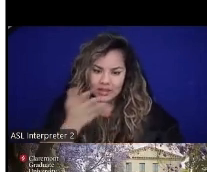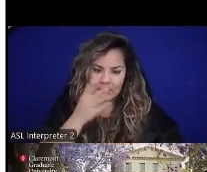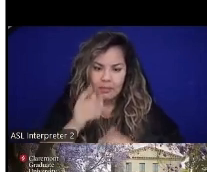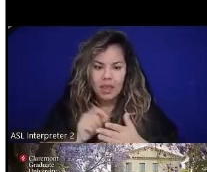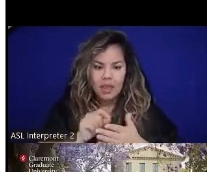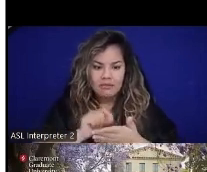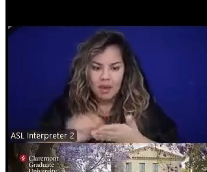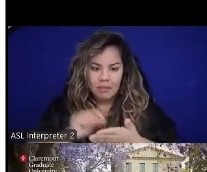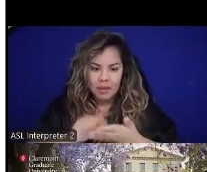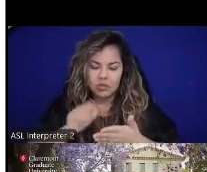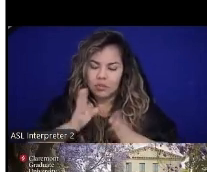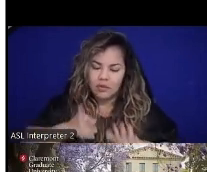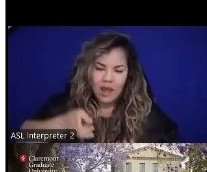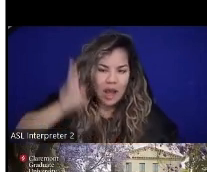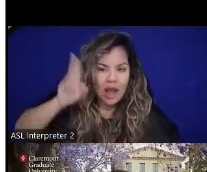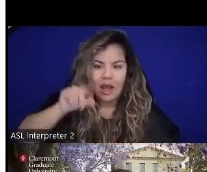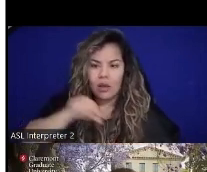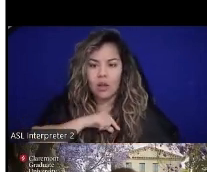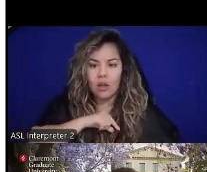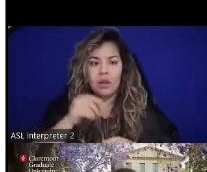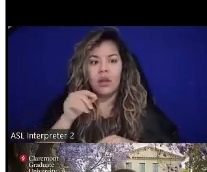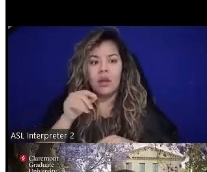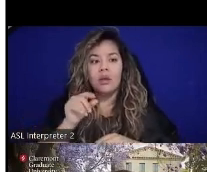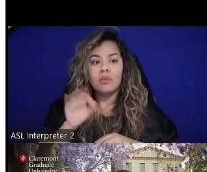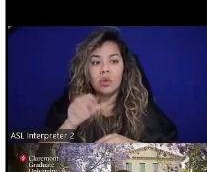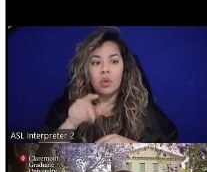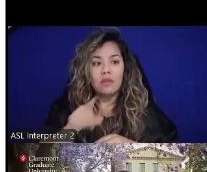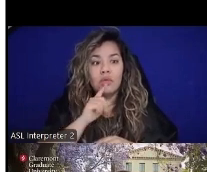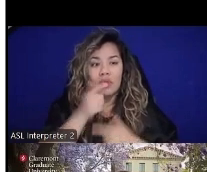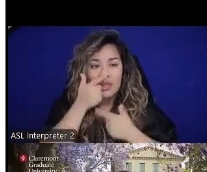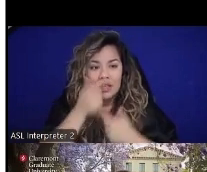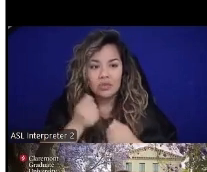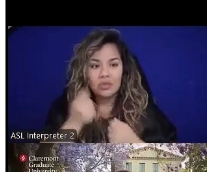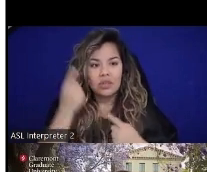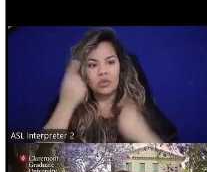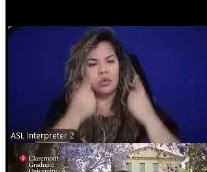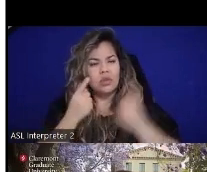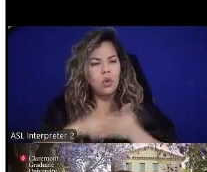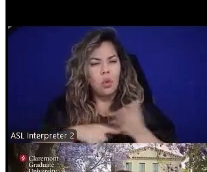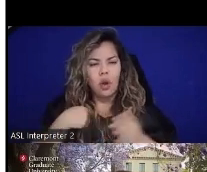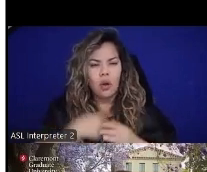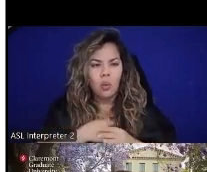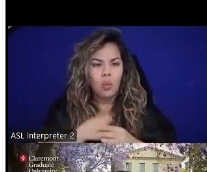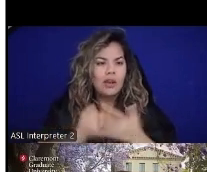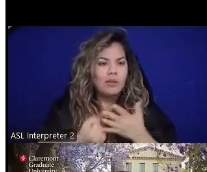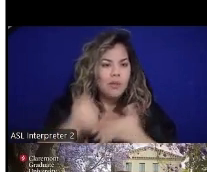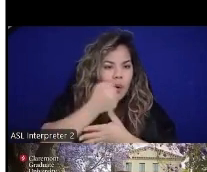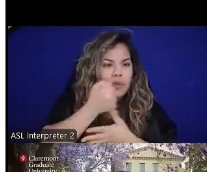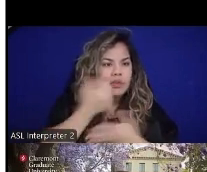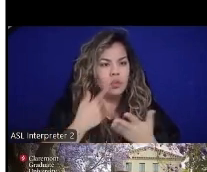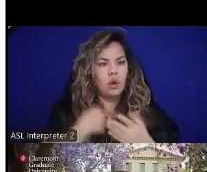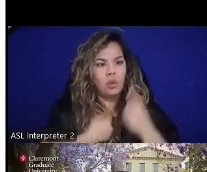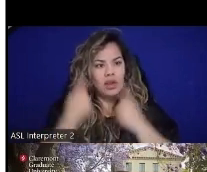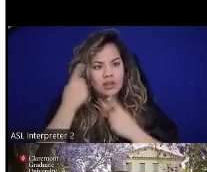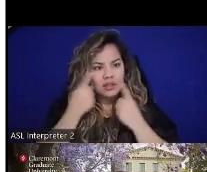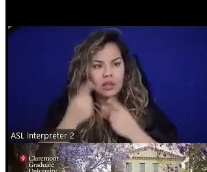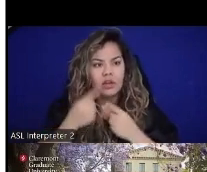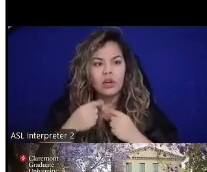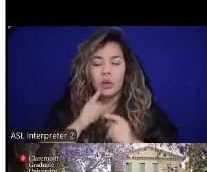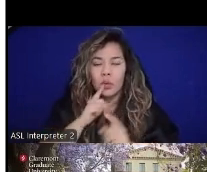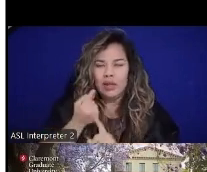interested in what we are prioritizing or considering as an editorial team, it's really what Motoko